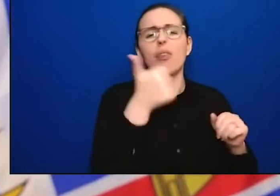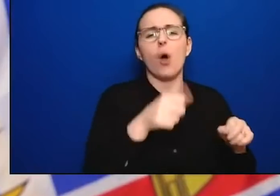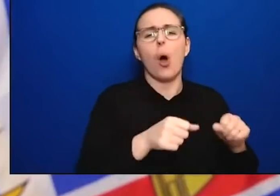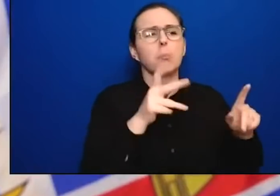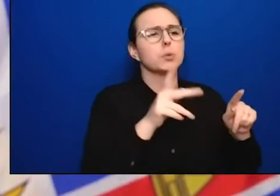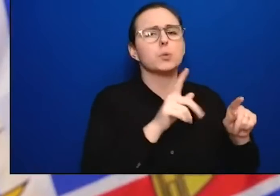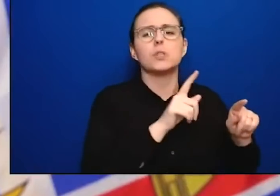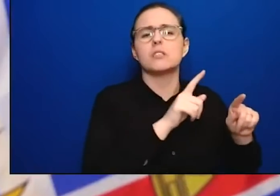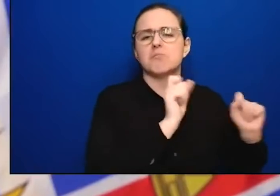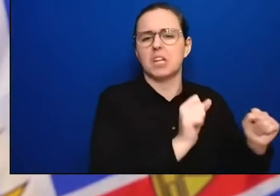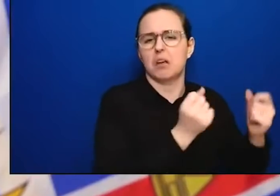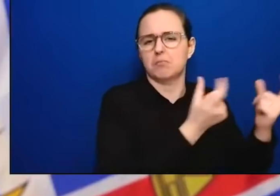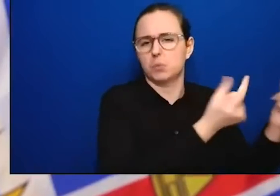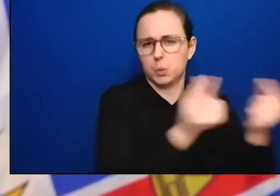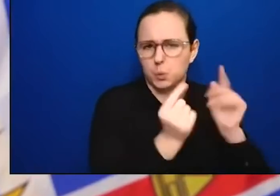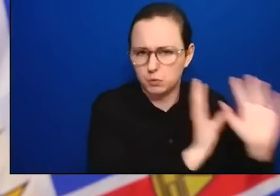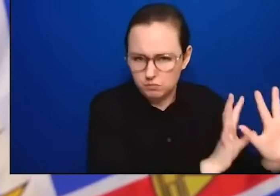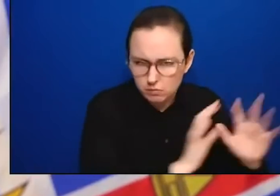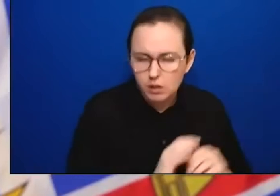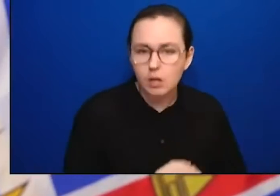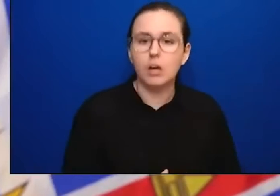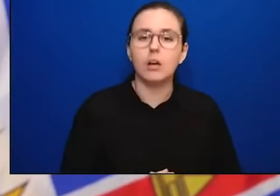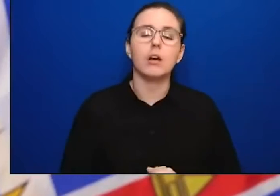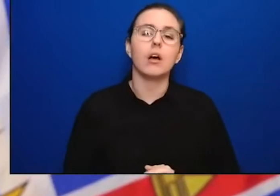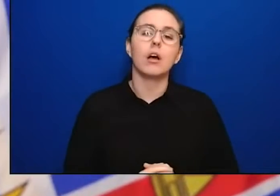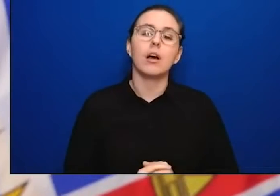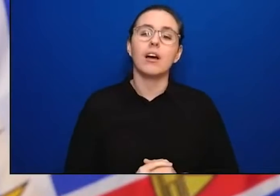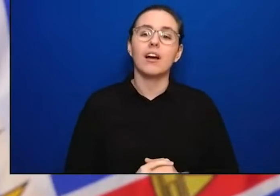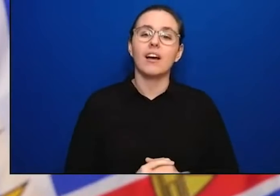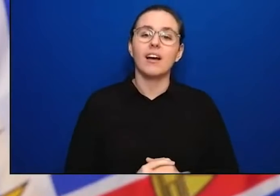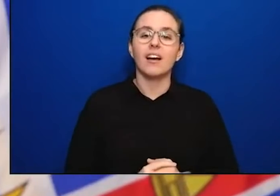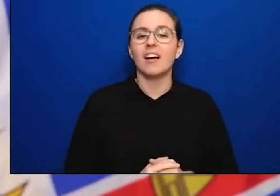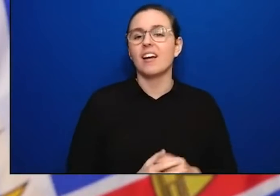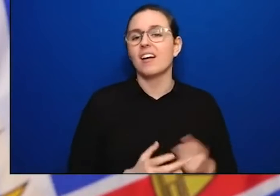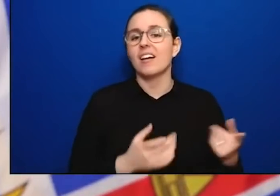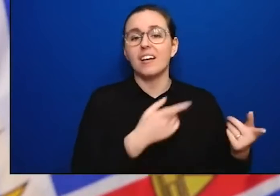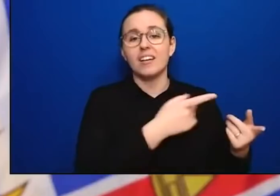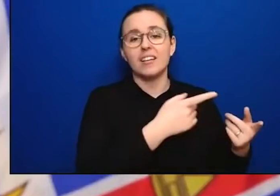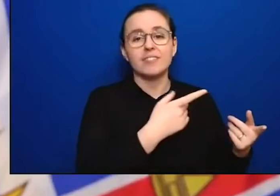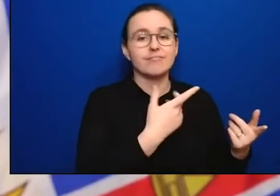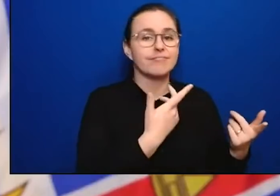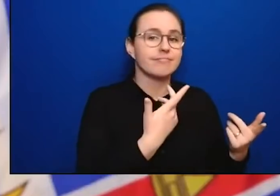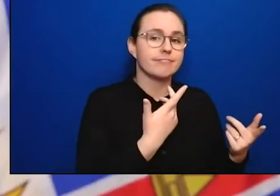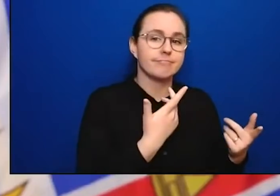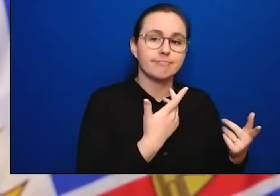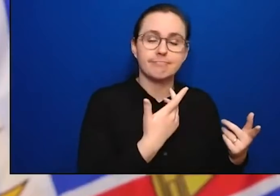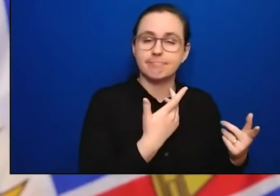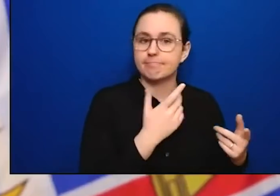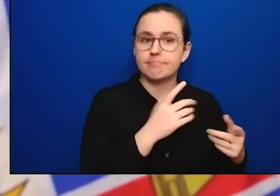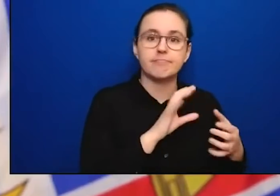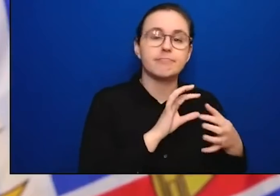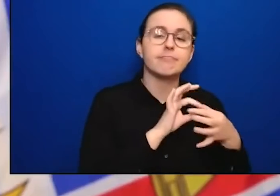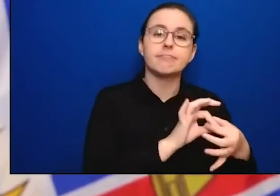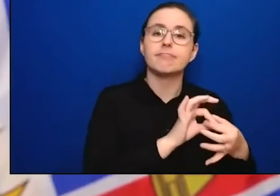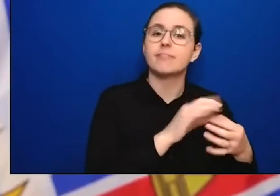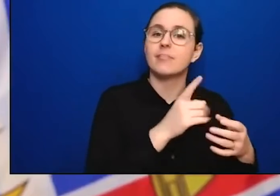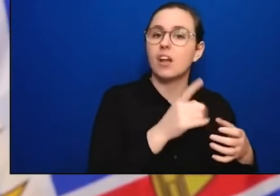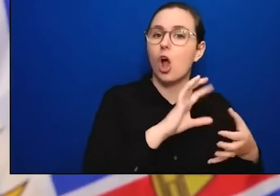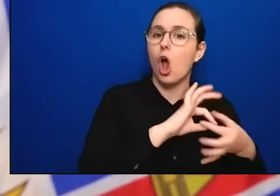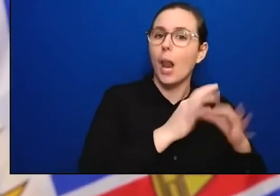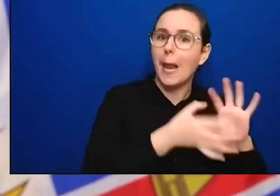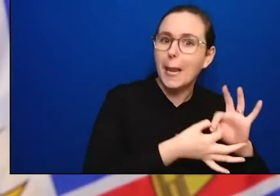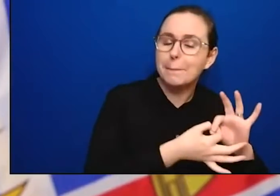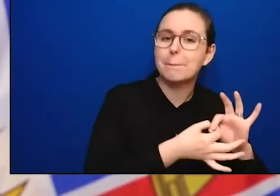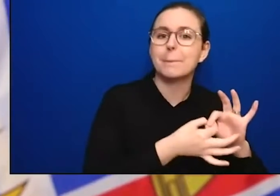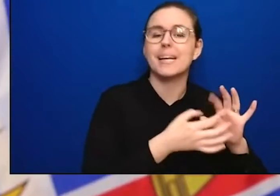it is, adults have the opportunities to do that on an ongoing basis, and there have been provisions, for example, for some of